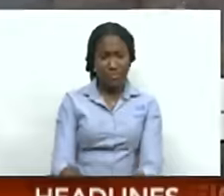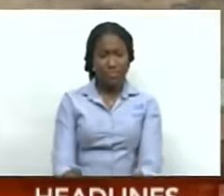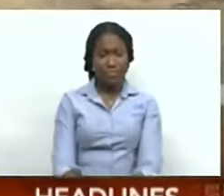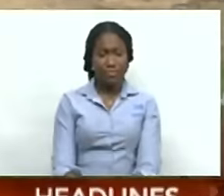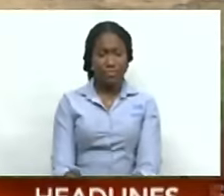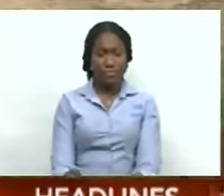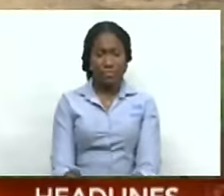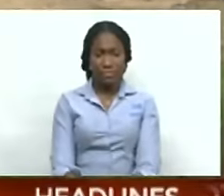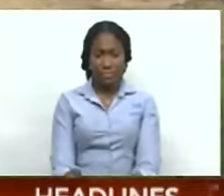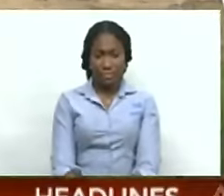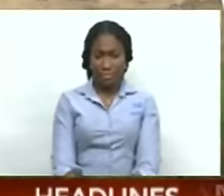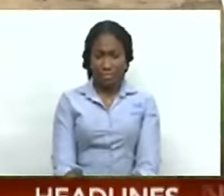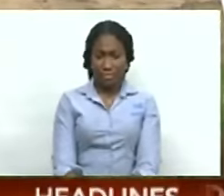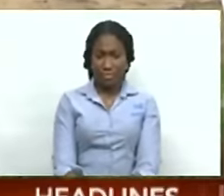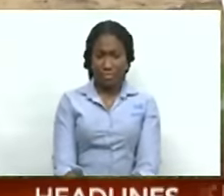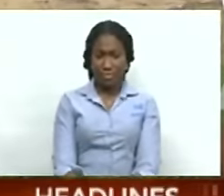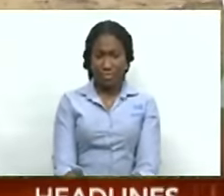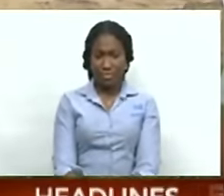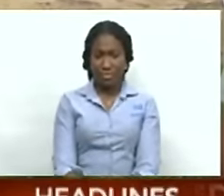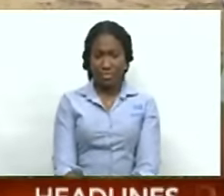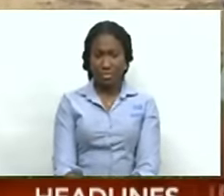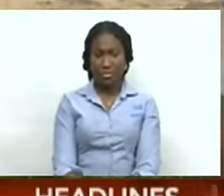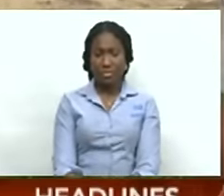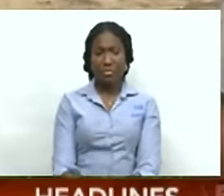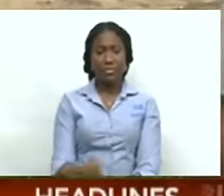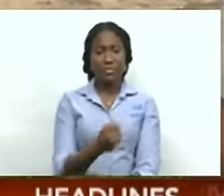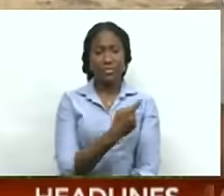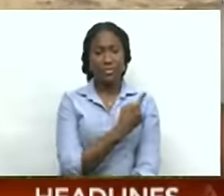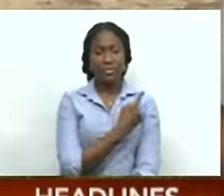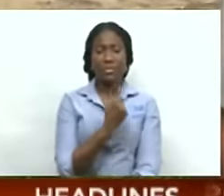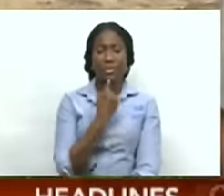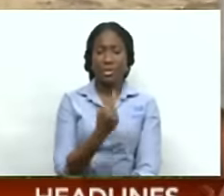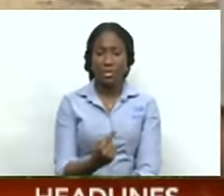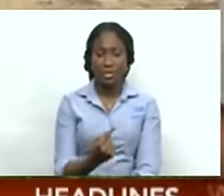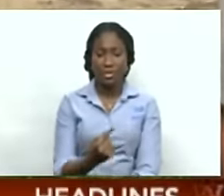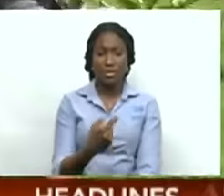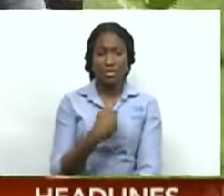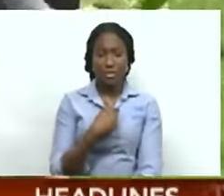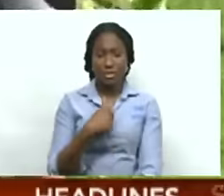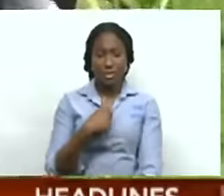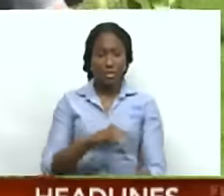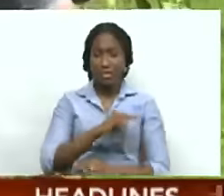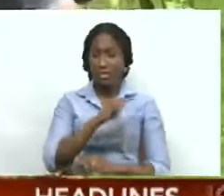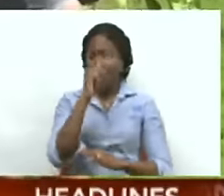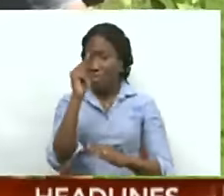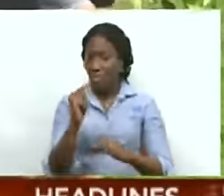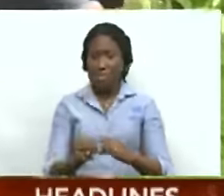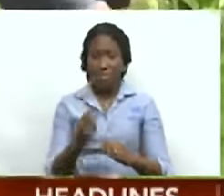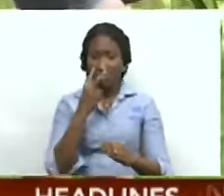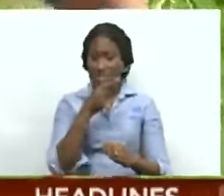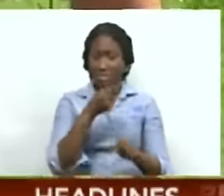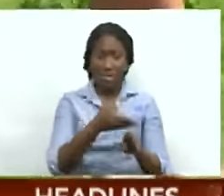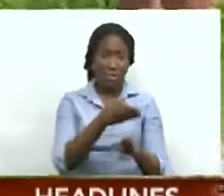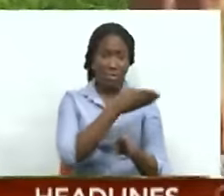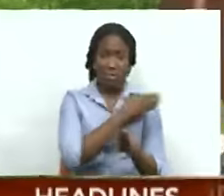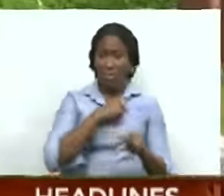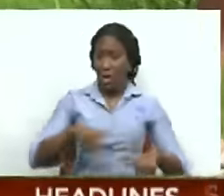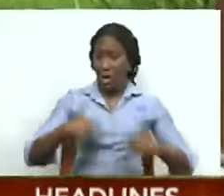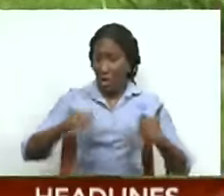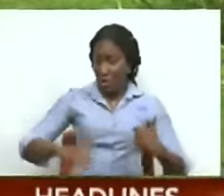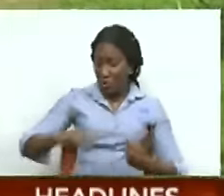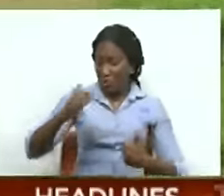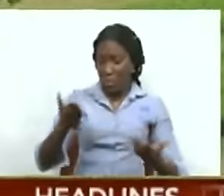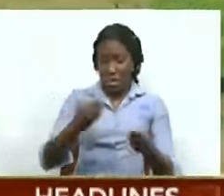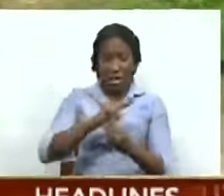I'm born and grew here. I've never seen something like this. 24-year-old Rocky Sicharan lives with his wife and 3-year-old